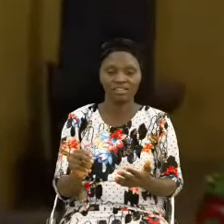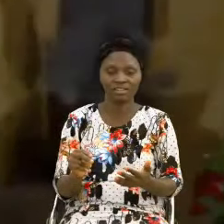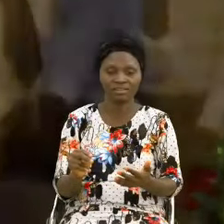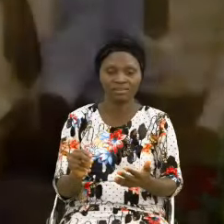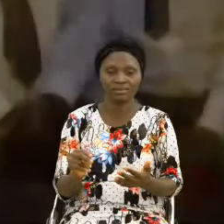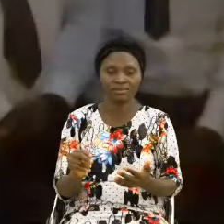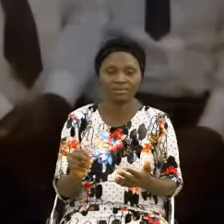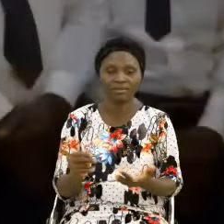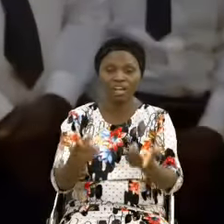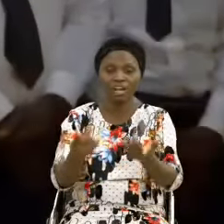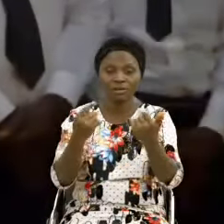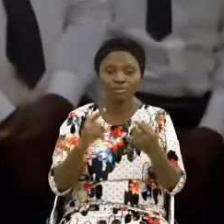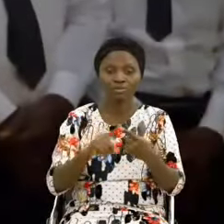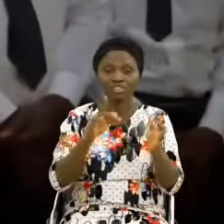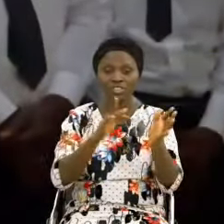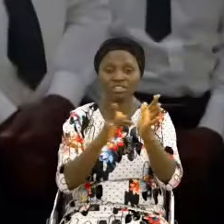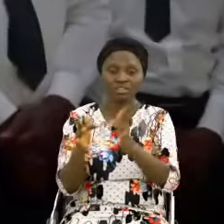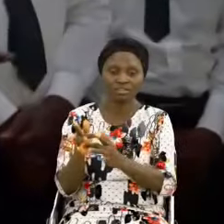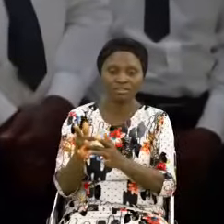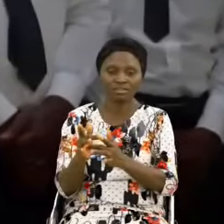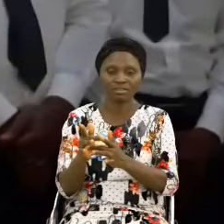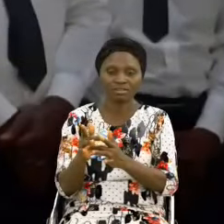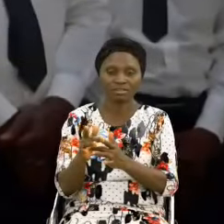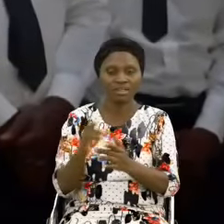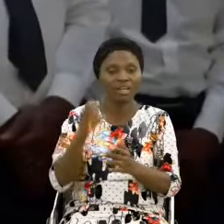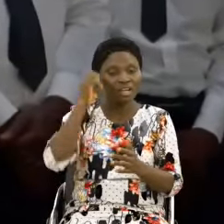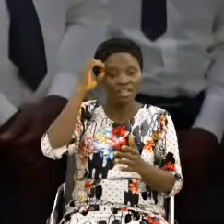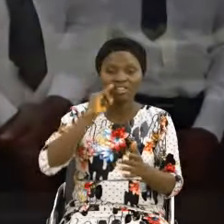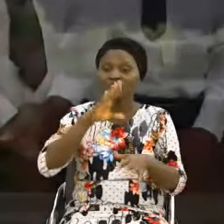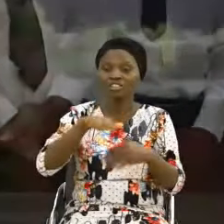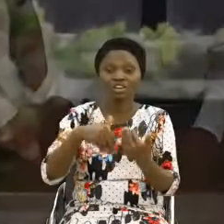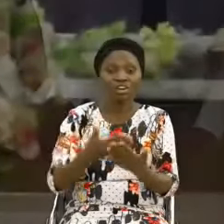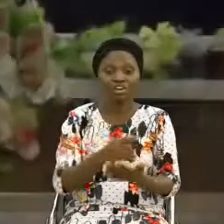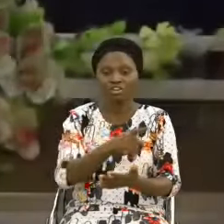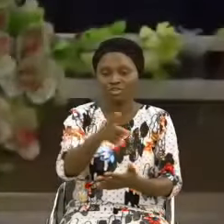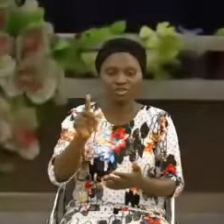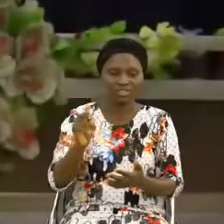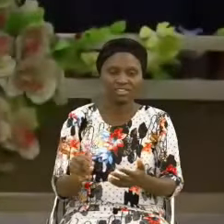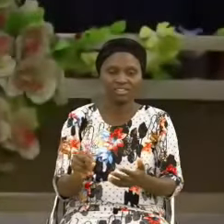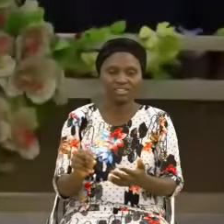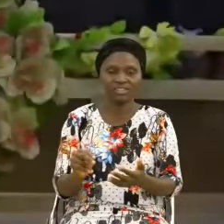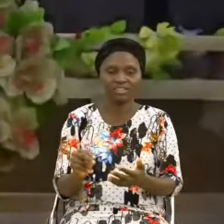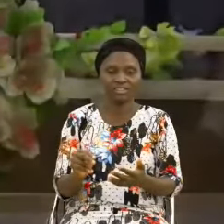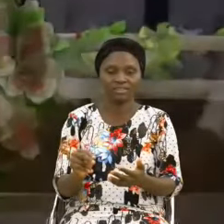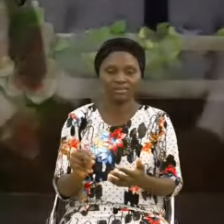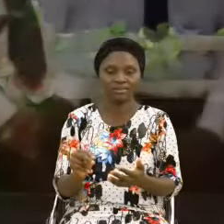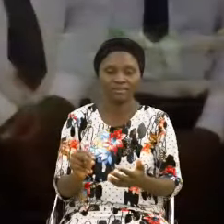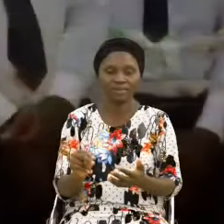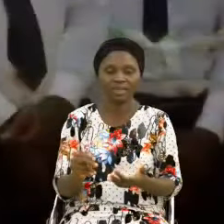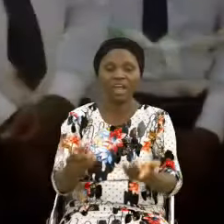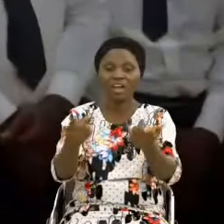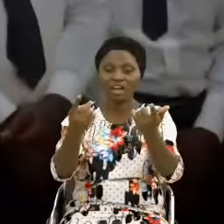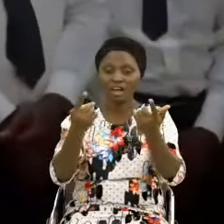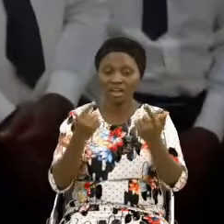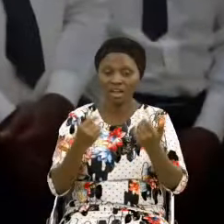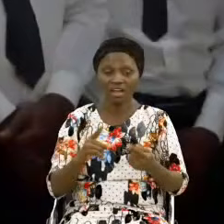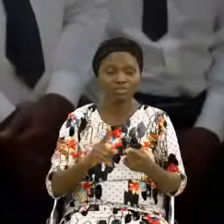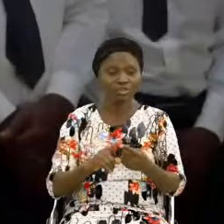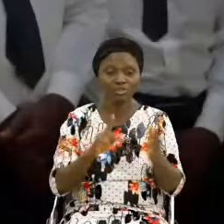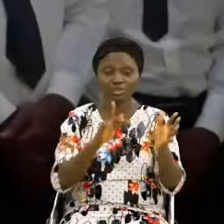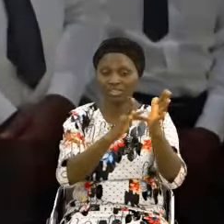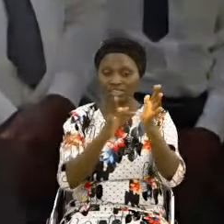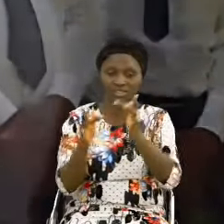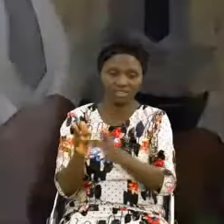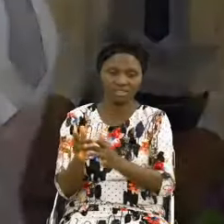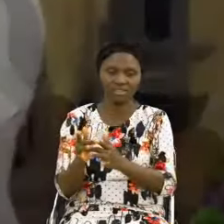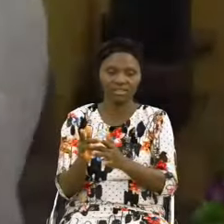He's all. He's all you need. Come to Jesus. Come to Jesus. He's all.